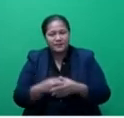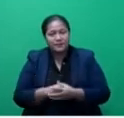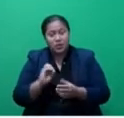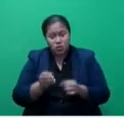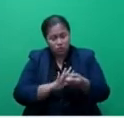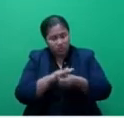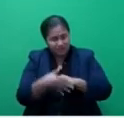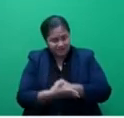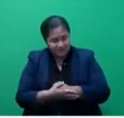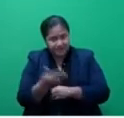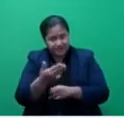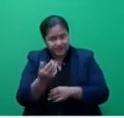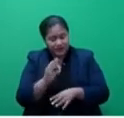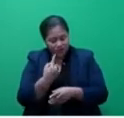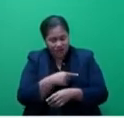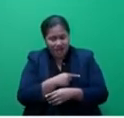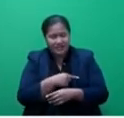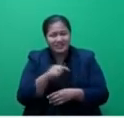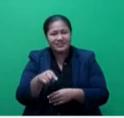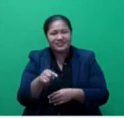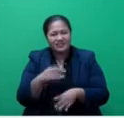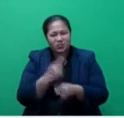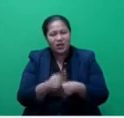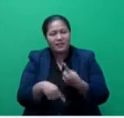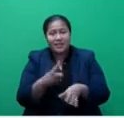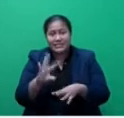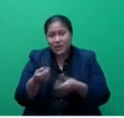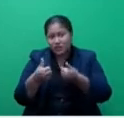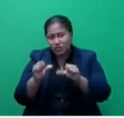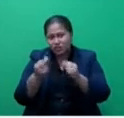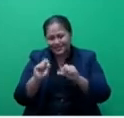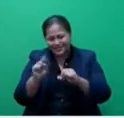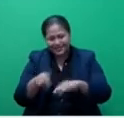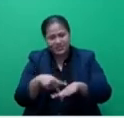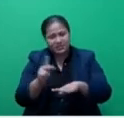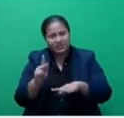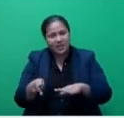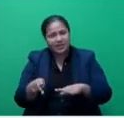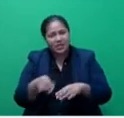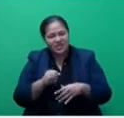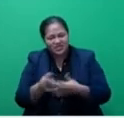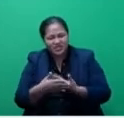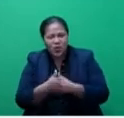Minister of Health and Medical Services had mentioned some of the achievements in this August House, such as opening